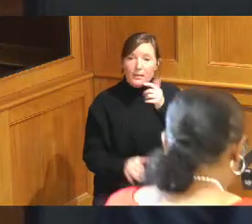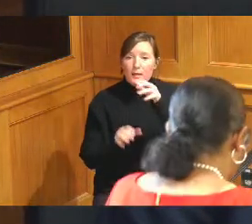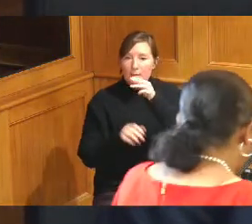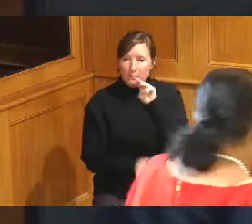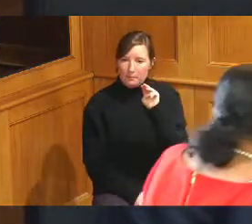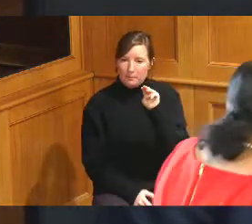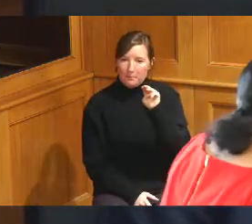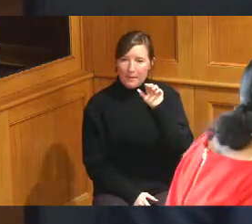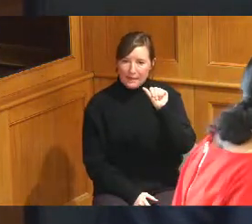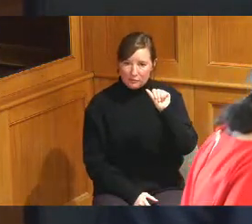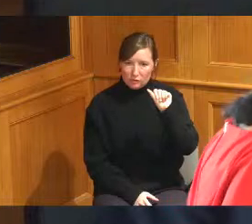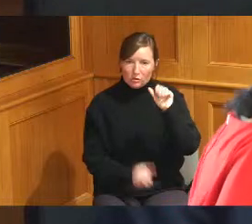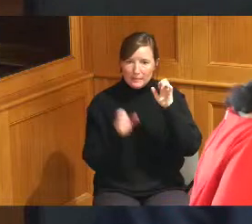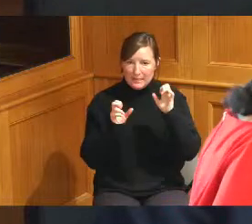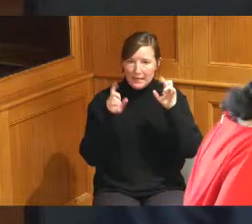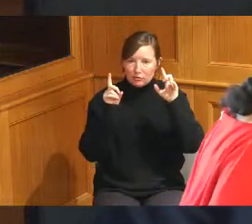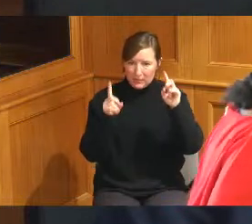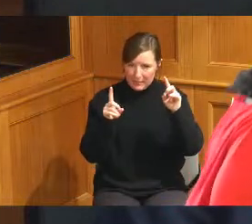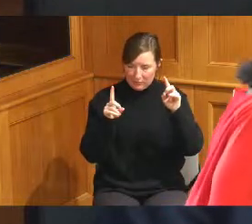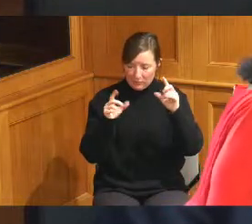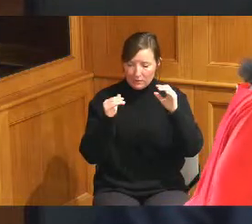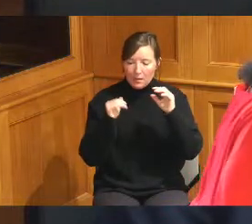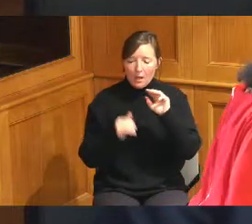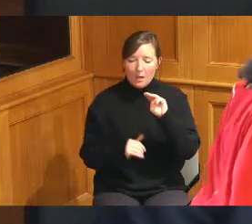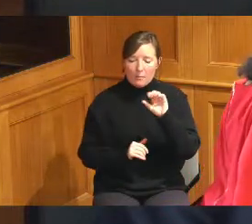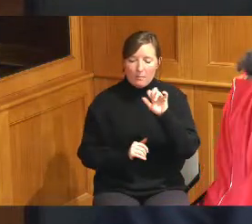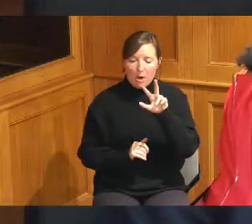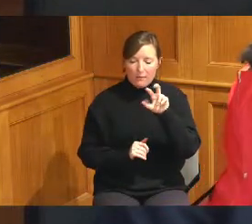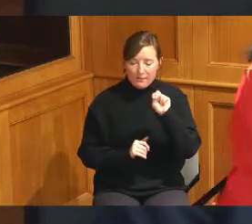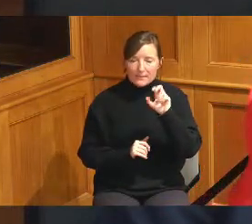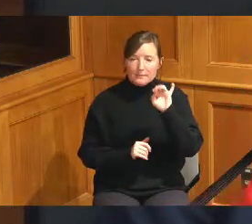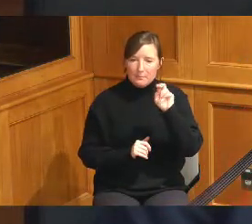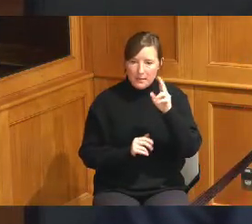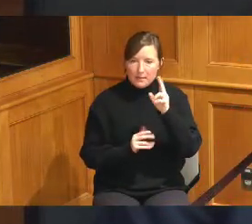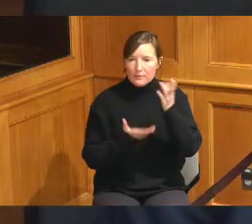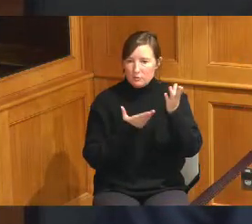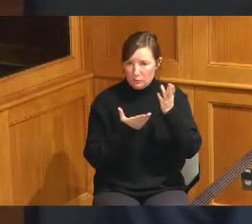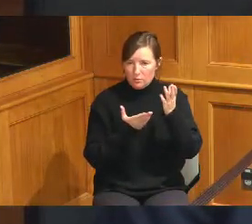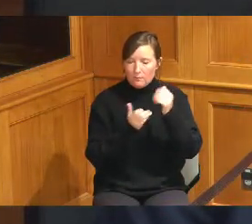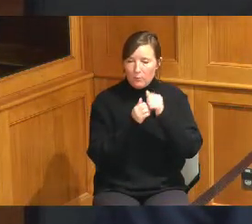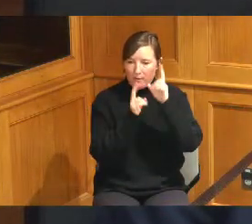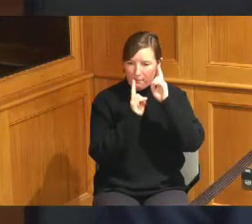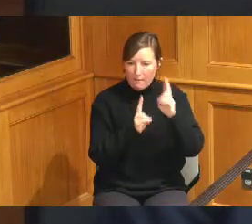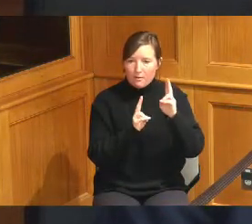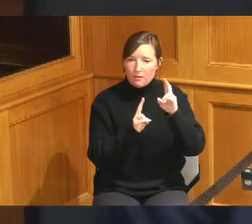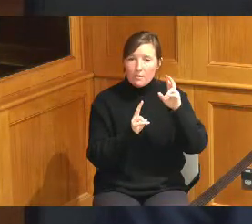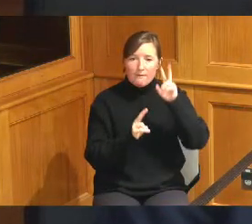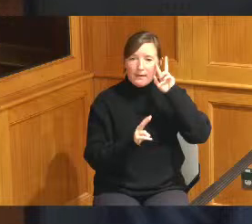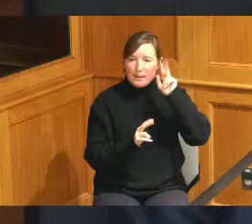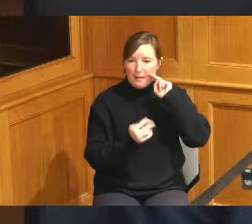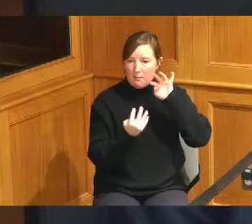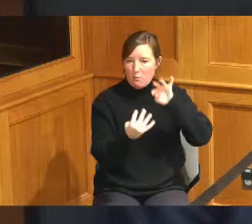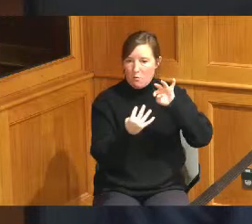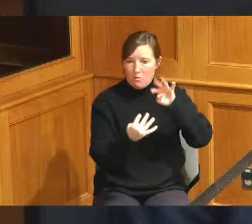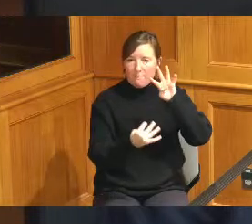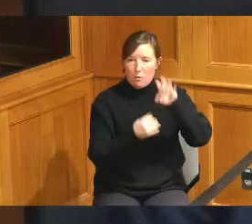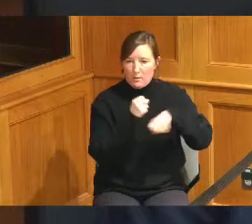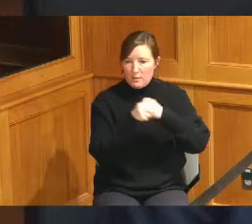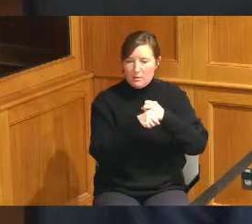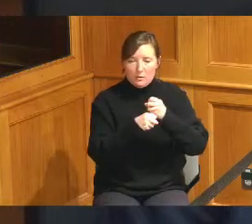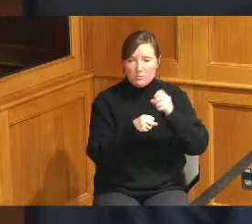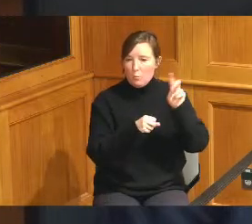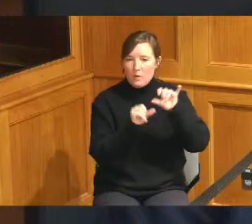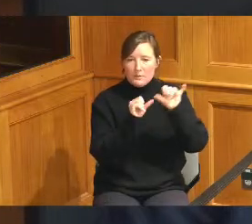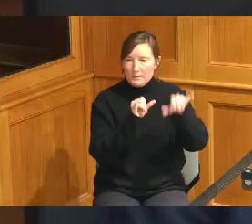whereas Marvin Smith served his country with honor in the Air Force during the Vietnam War for 4 years, stationed in Thailand,